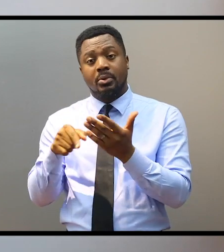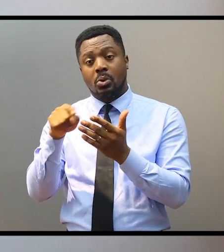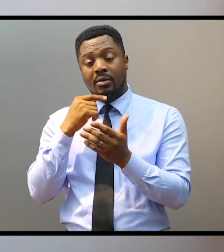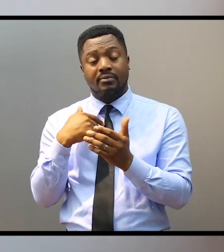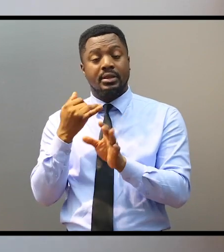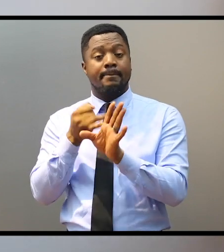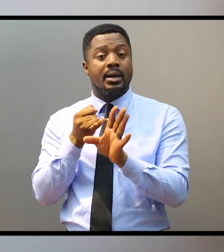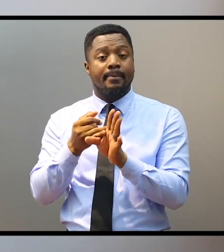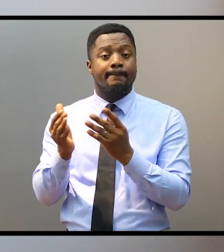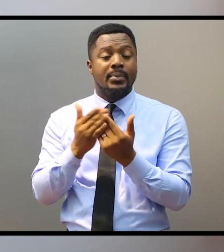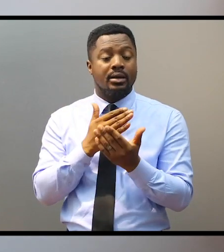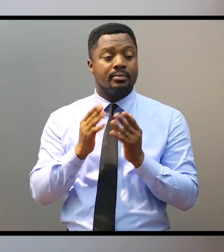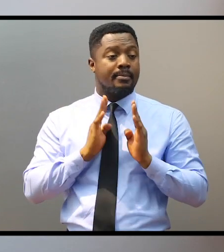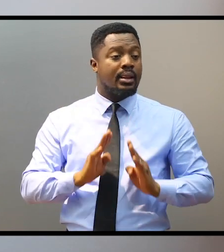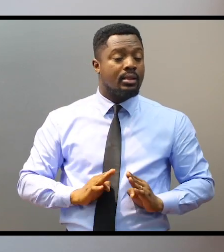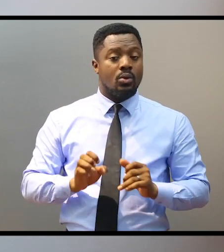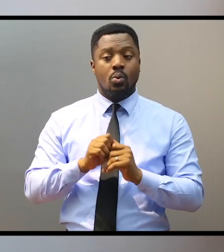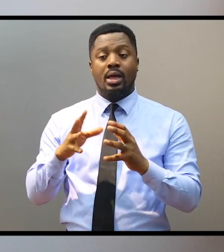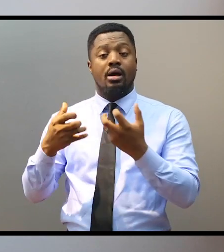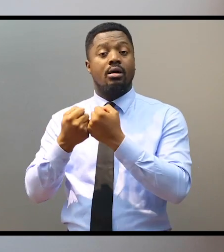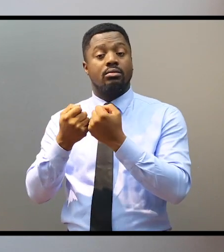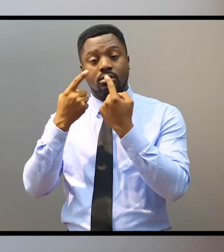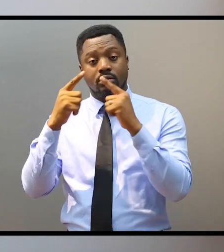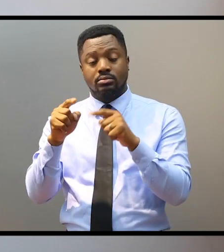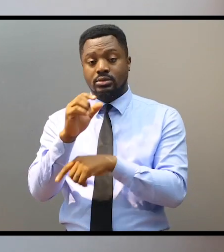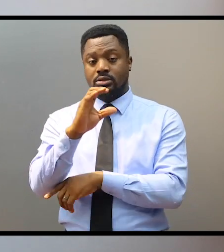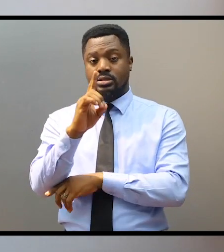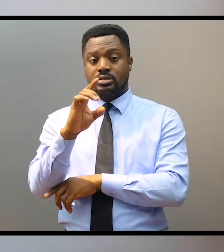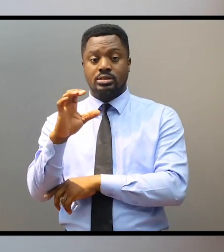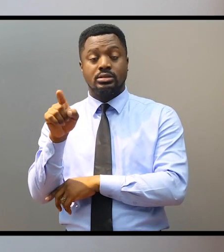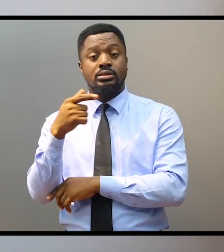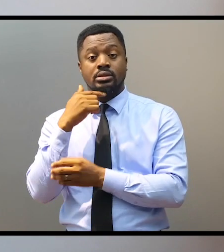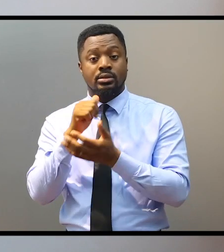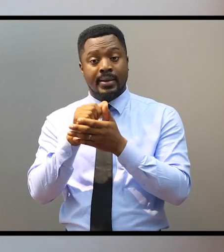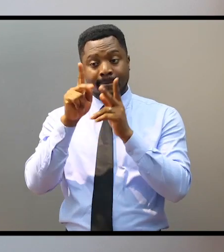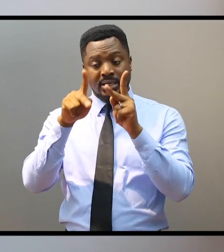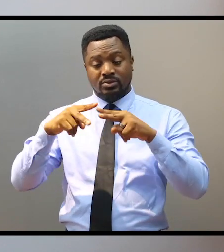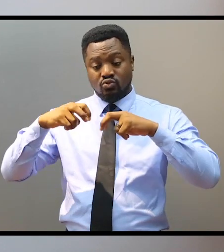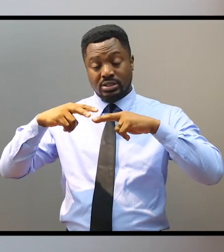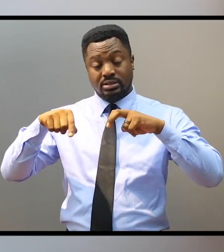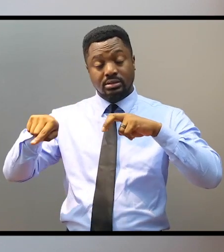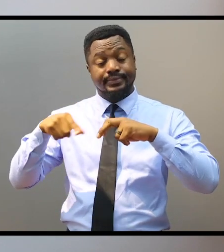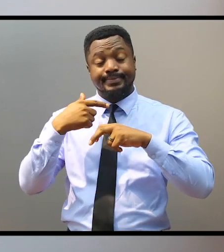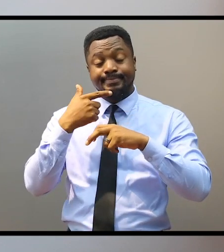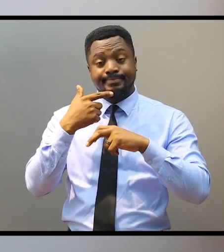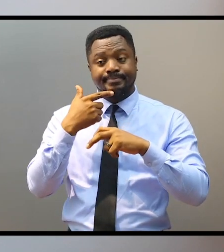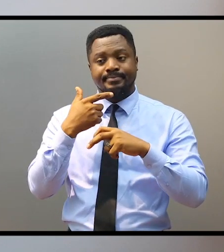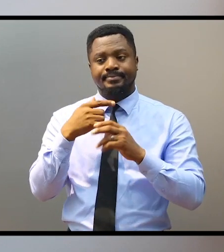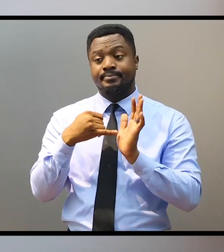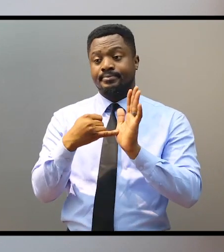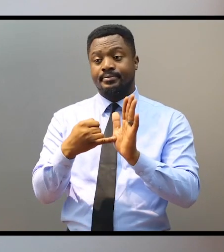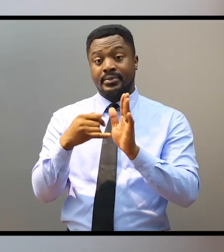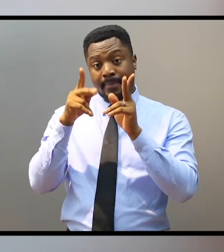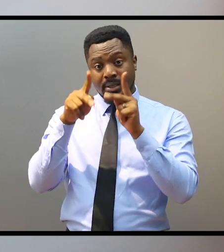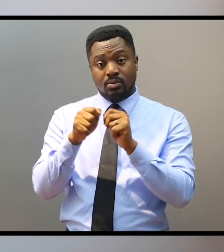of impairment, be it acquired or biological. The CDC says that research by the CDC